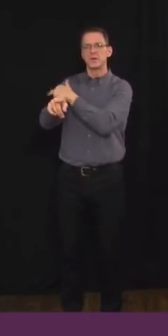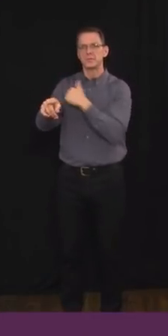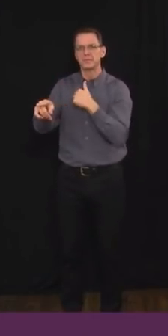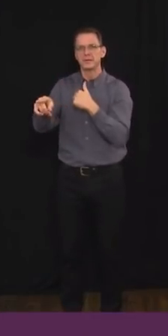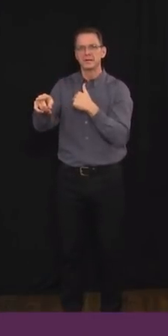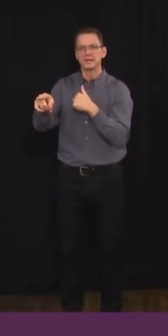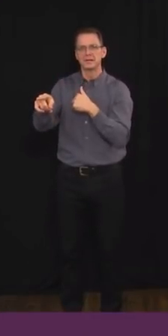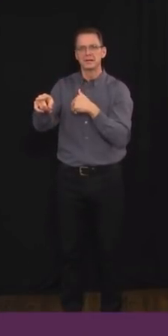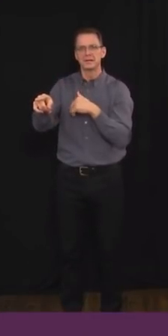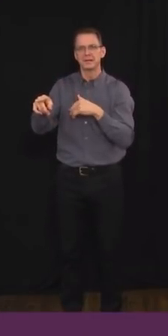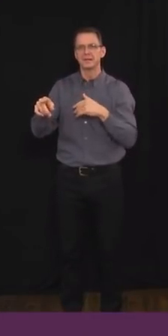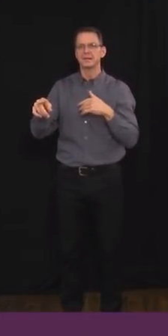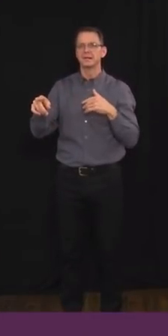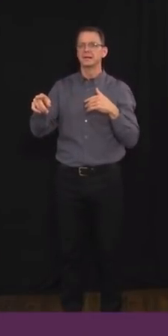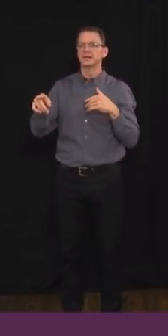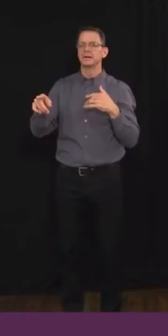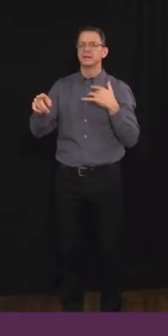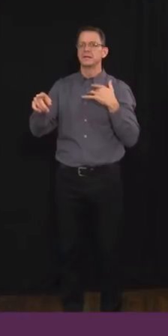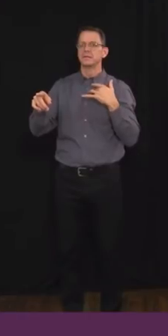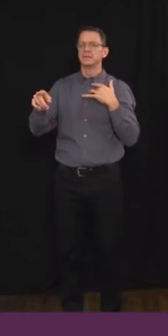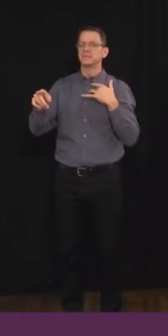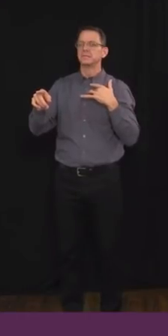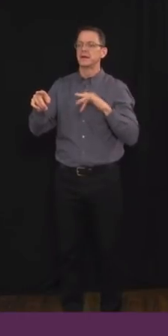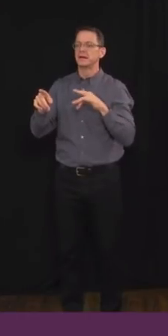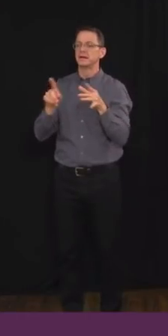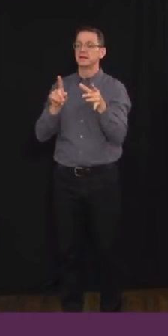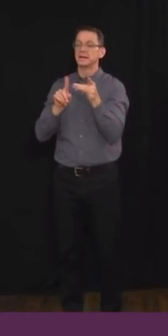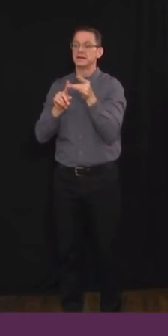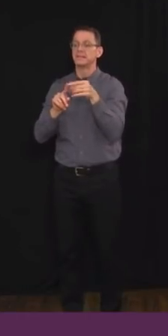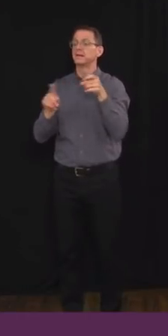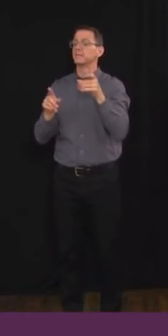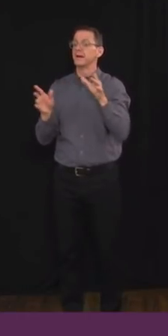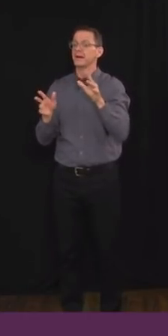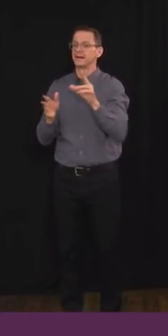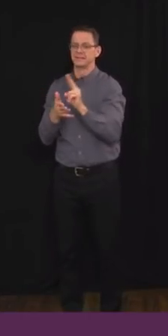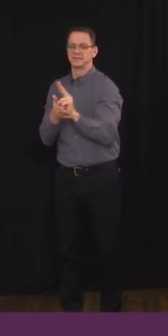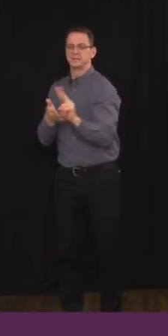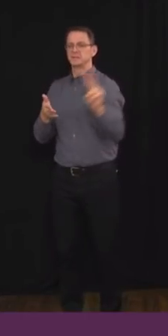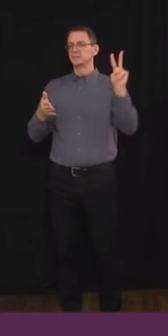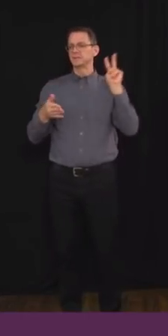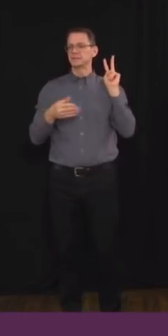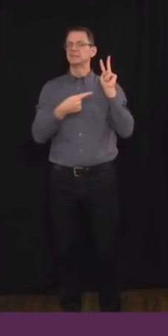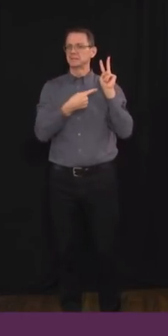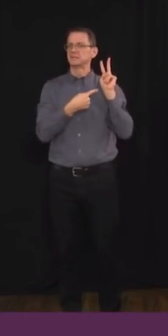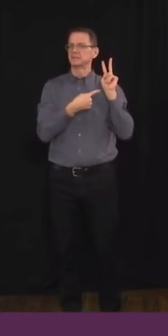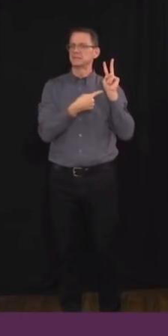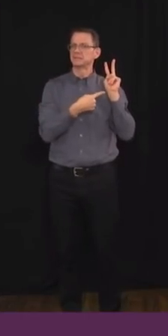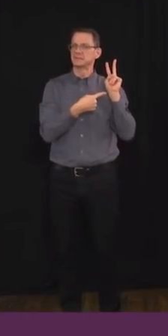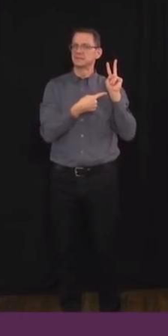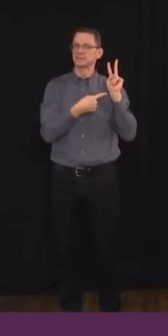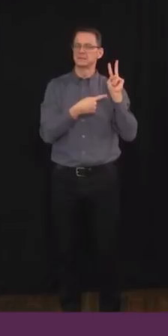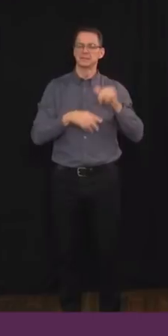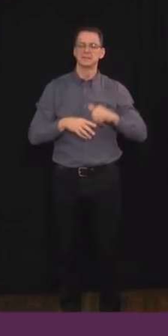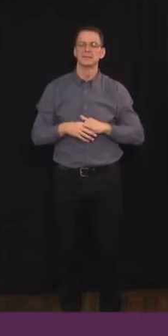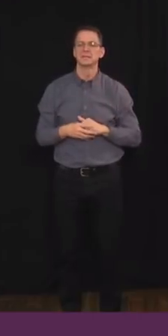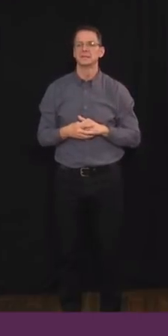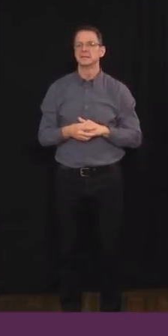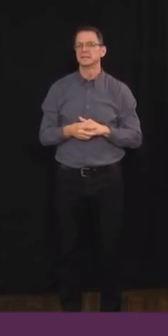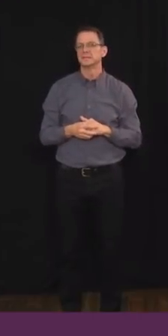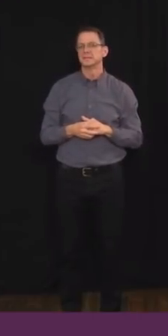healthcare system. Daily case numbers and case growth are leading metrics and better reflect recent